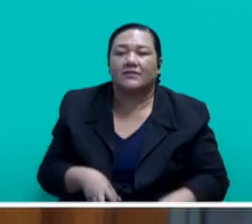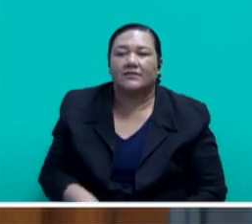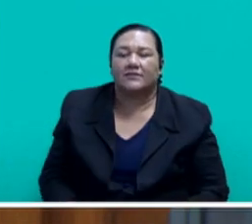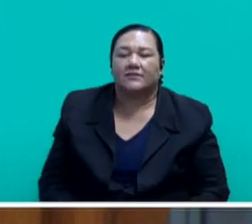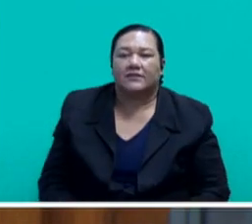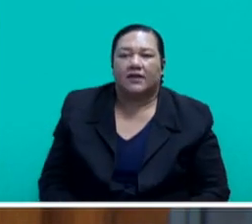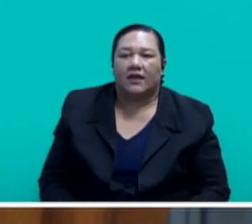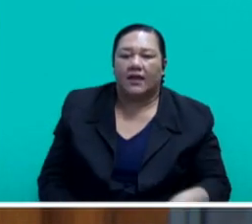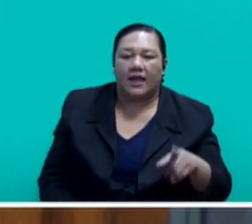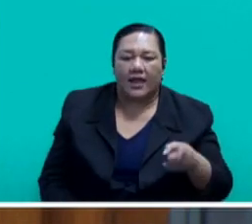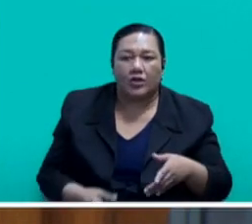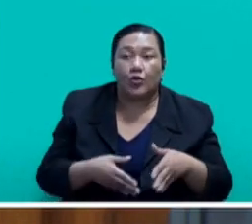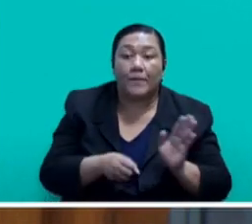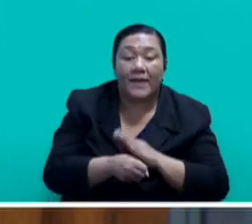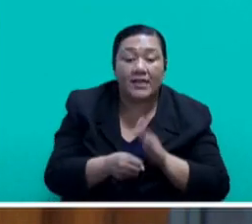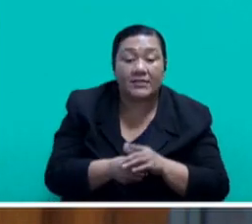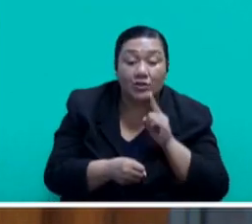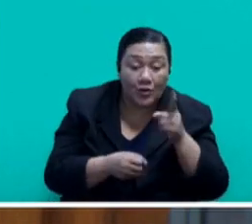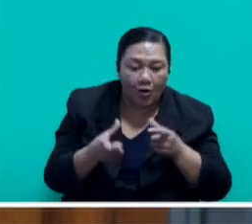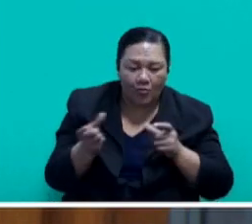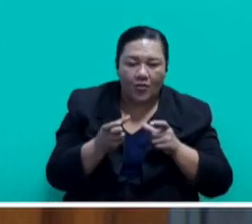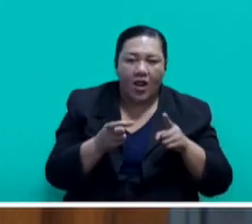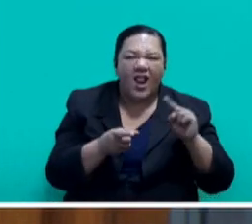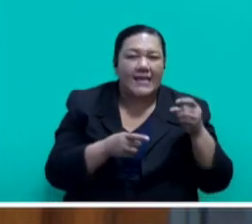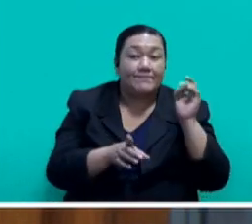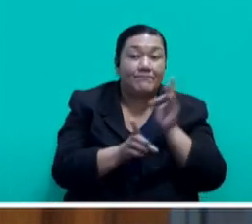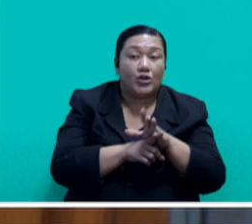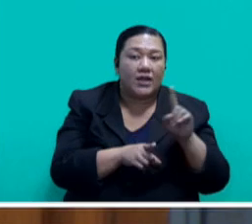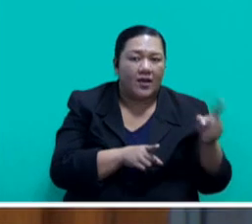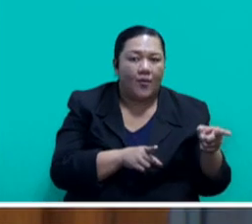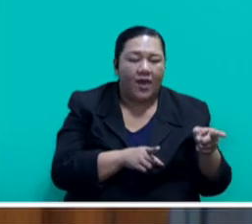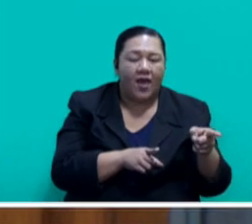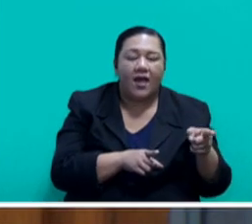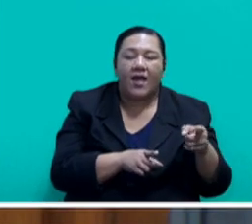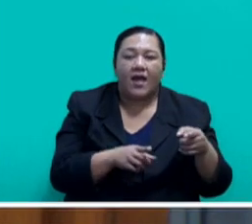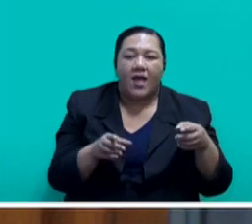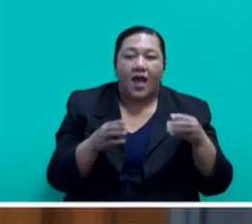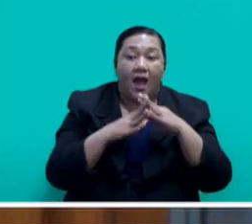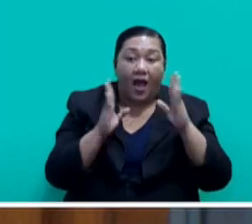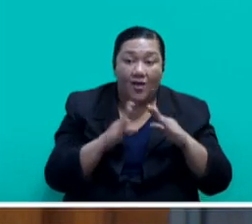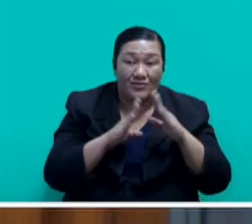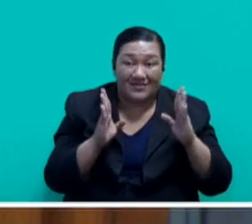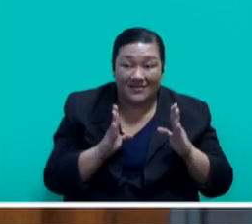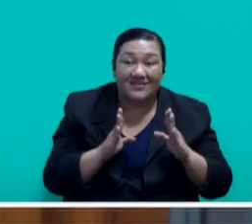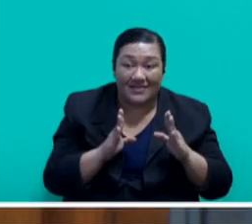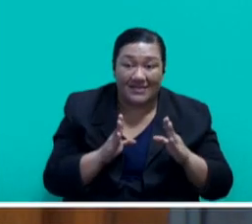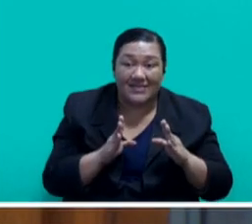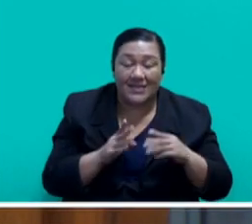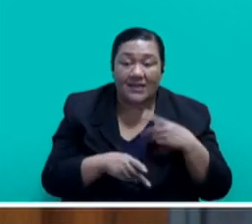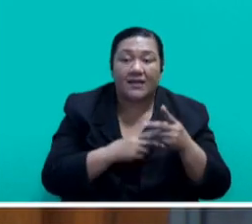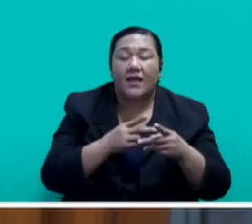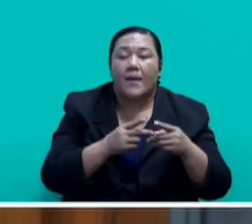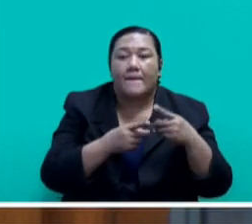of the housing rehabilitation program was crucial to ensure resource owners realize tangible benefit from matured